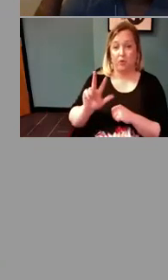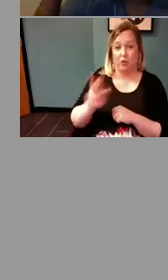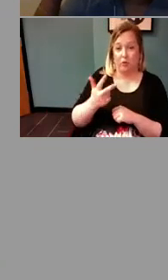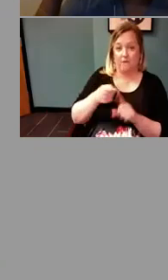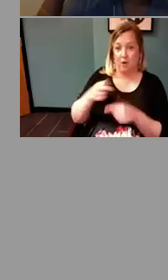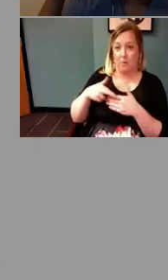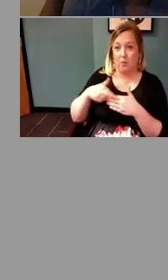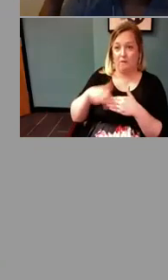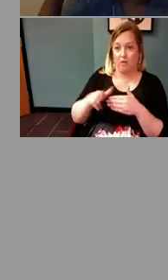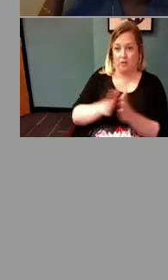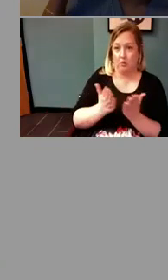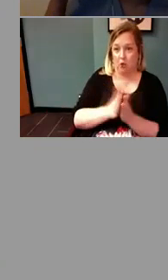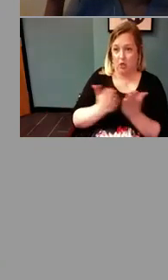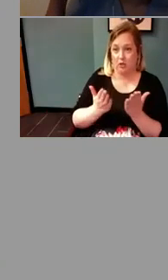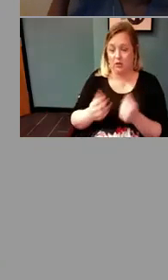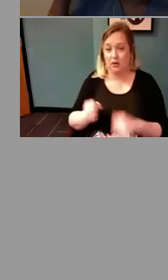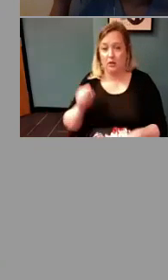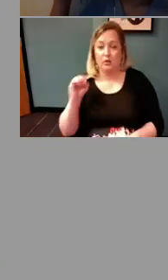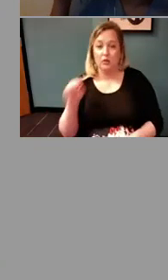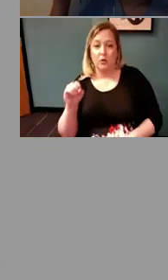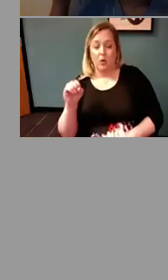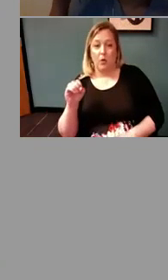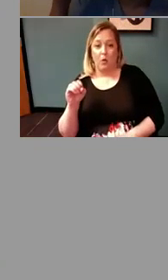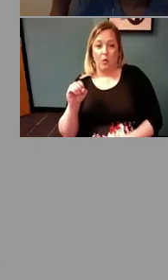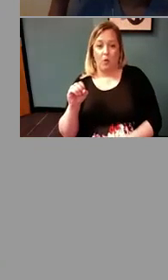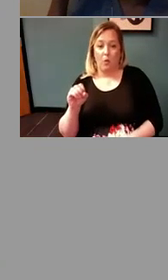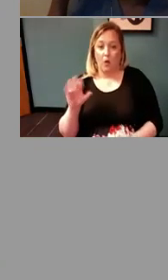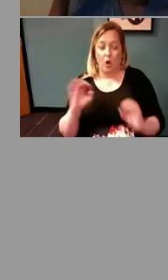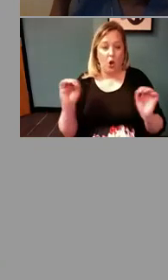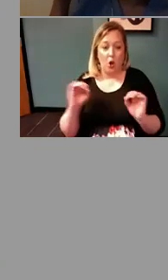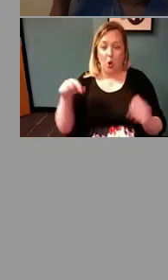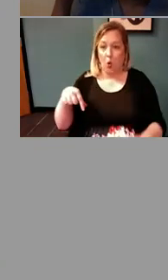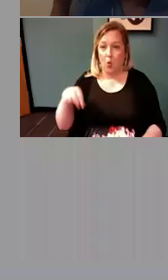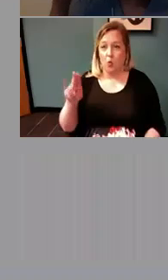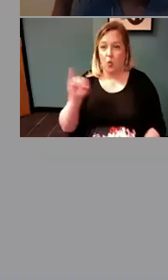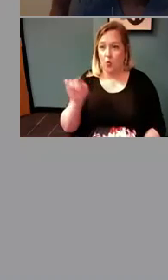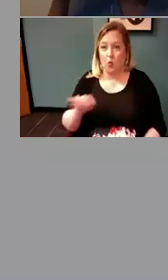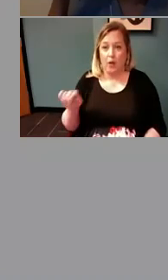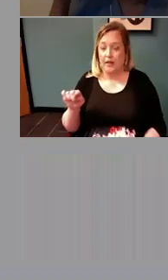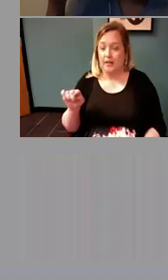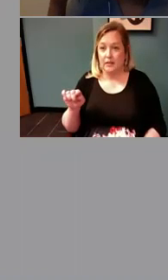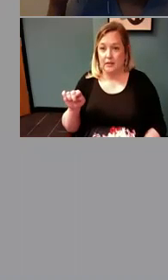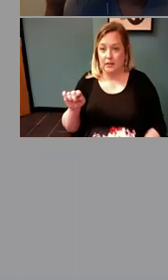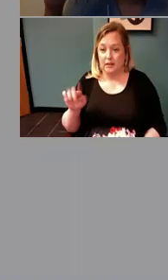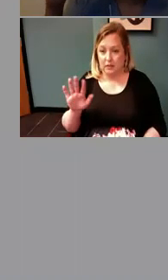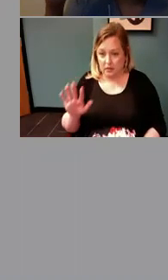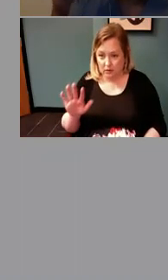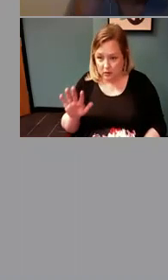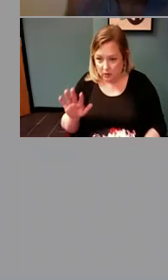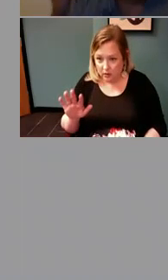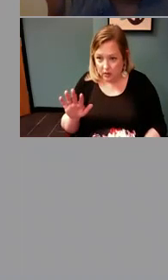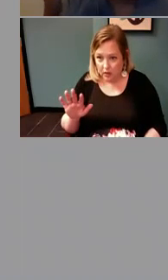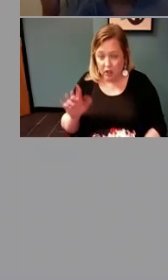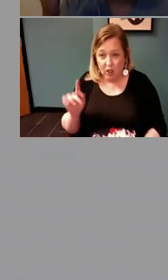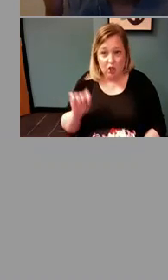There, so Taha, there will not be a quiz on, so Taha and Brian, so there will not be a quiz on